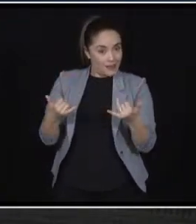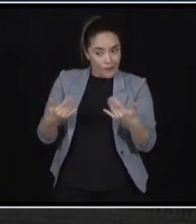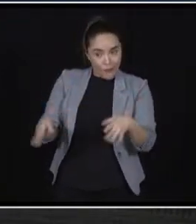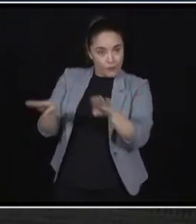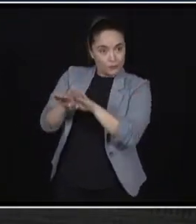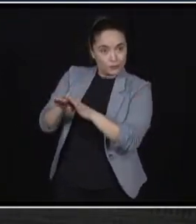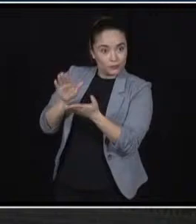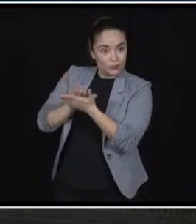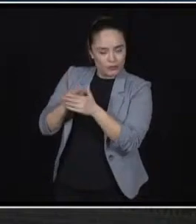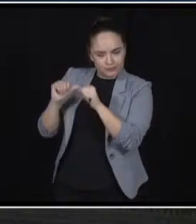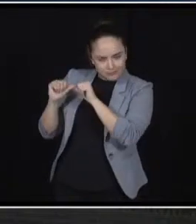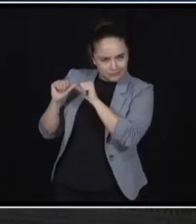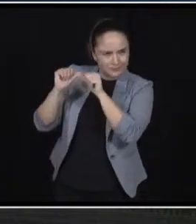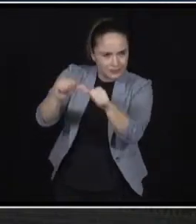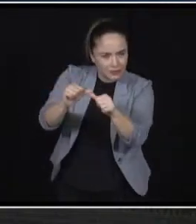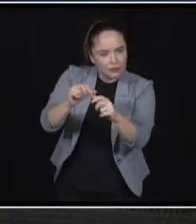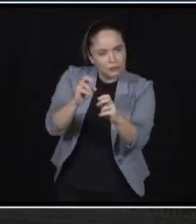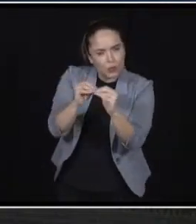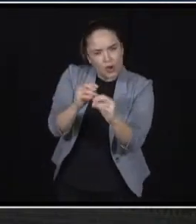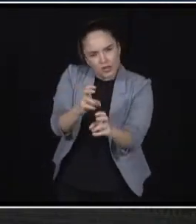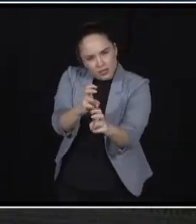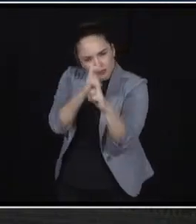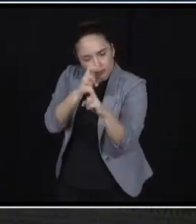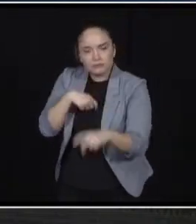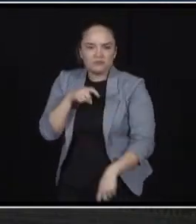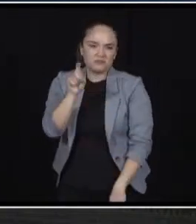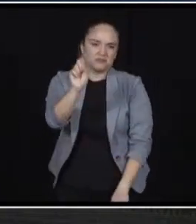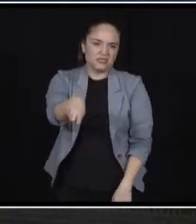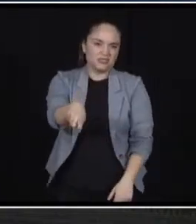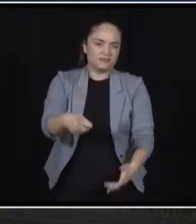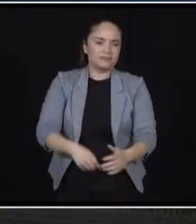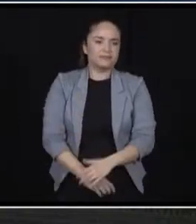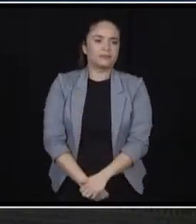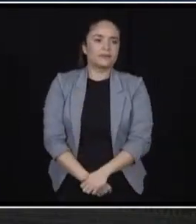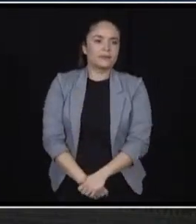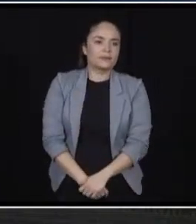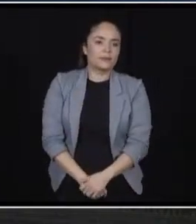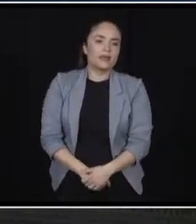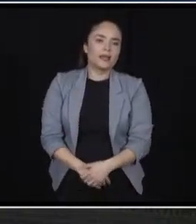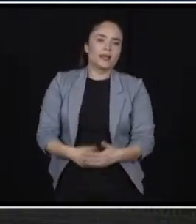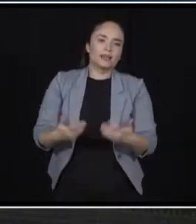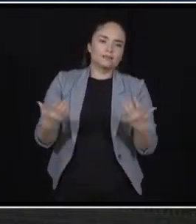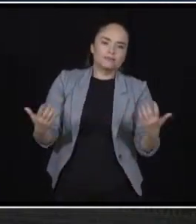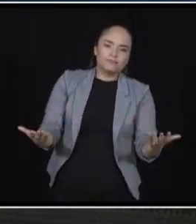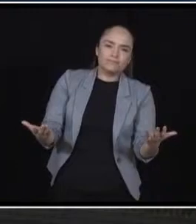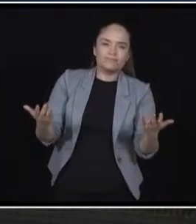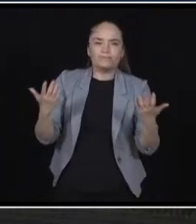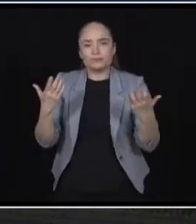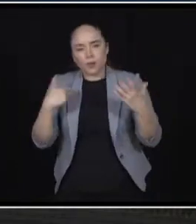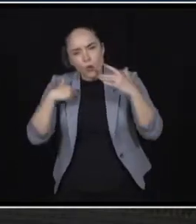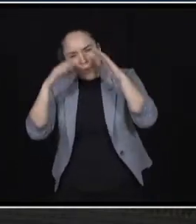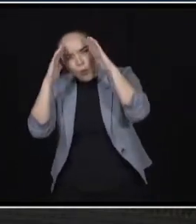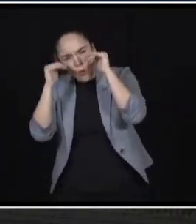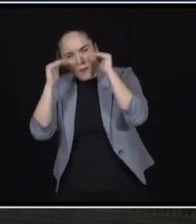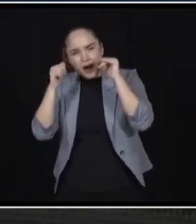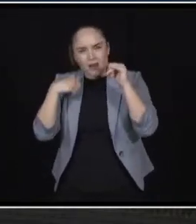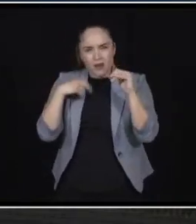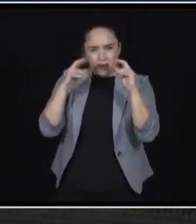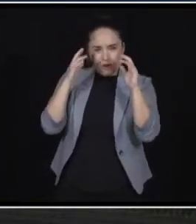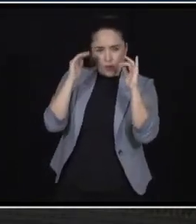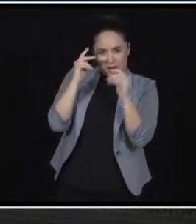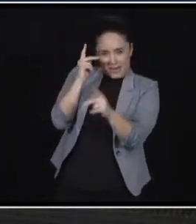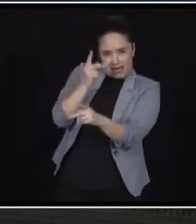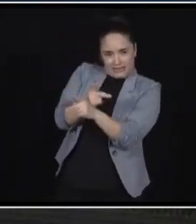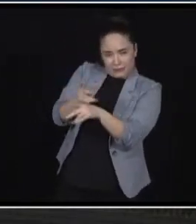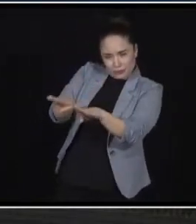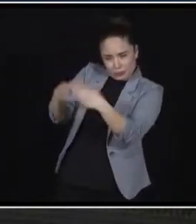prudent and necessary, even though many of the MOHs back a week ago were saying we will hope to keep open. They changed their mind late on Friday